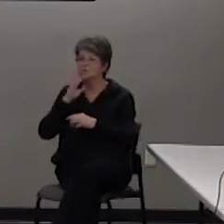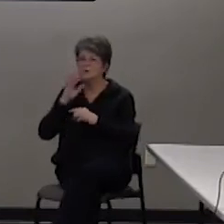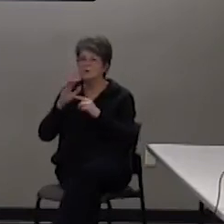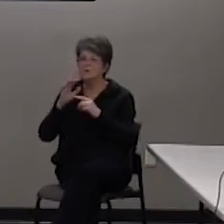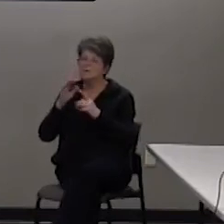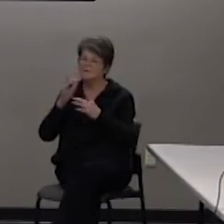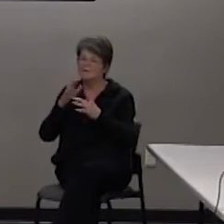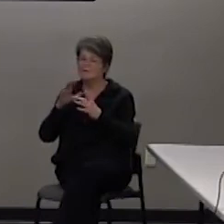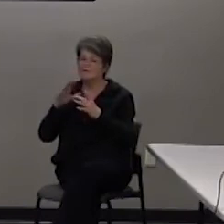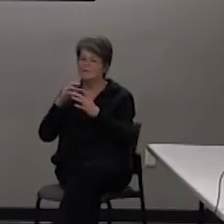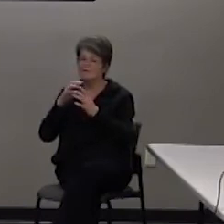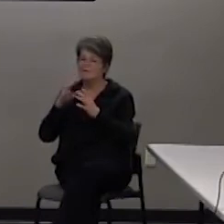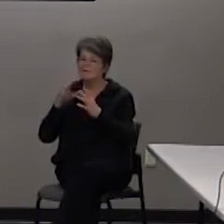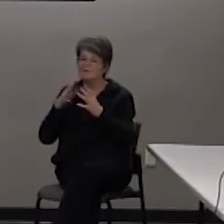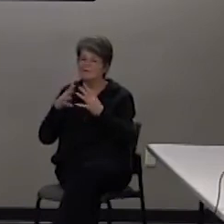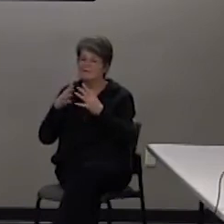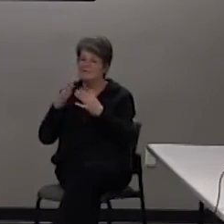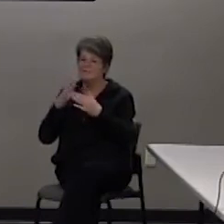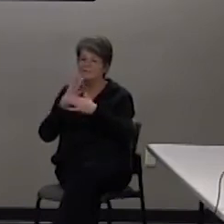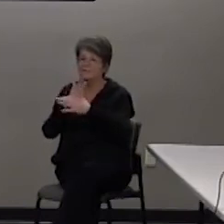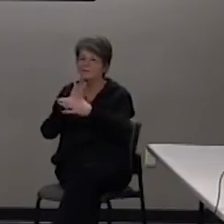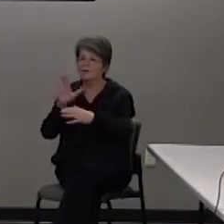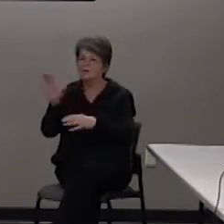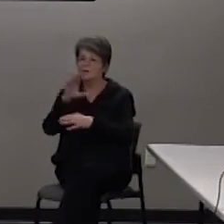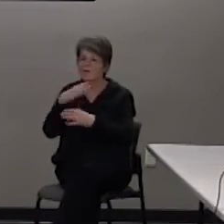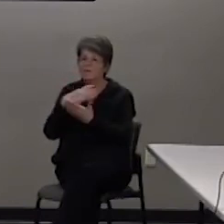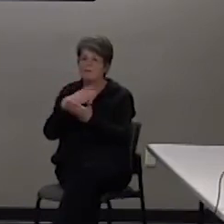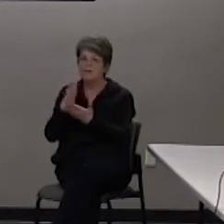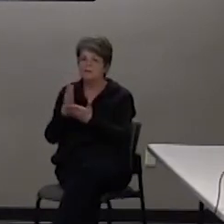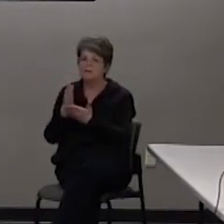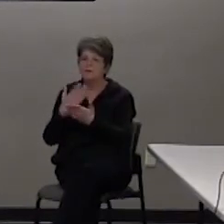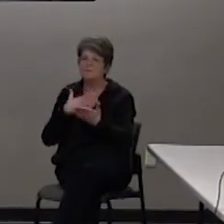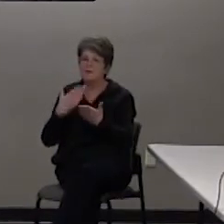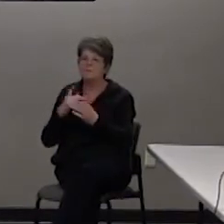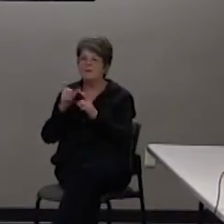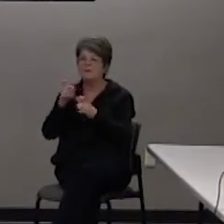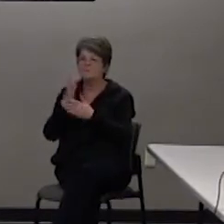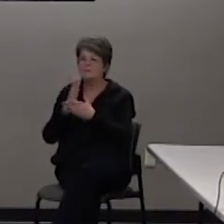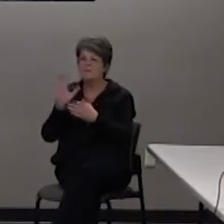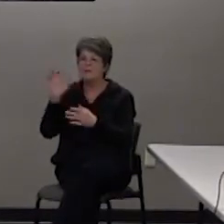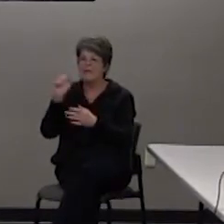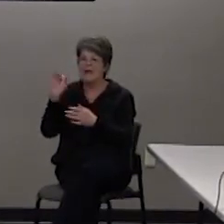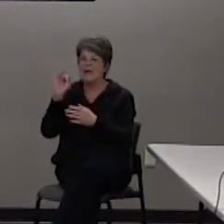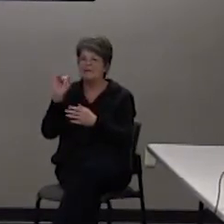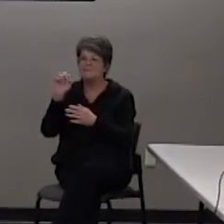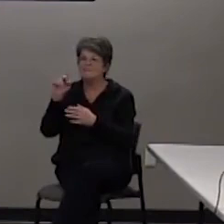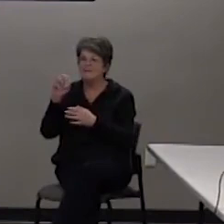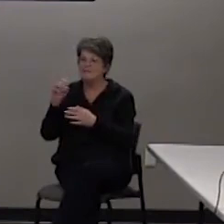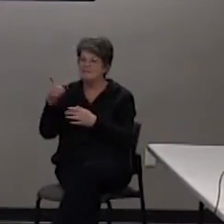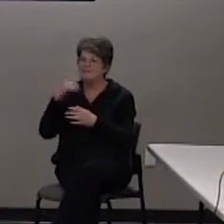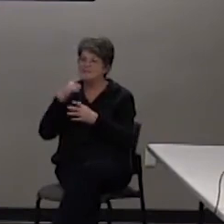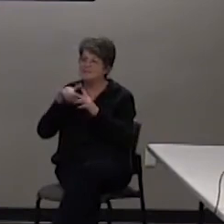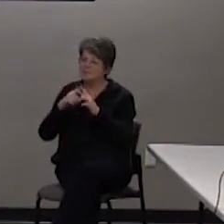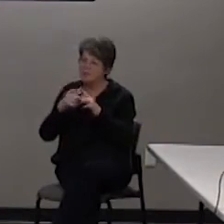season. So we'll have to load you up on some caffeine pills before we start. Start a little